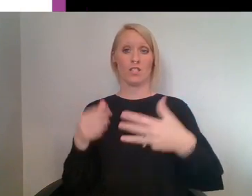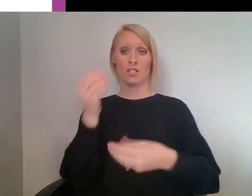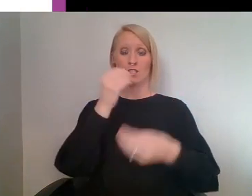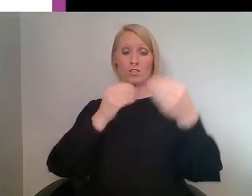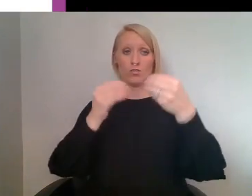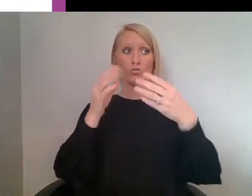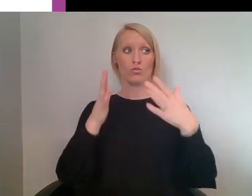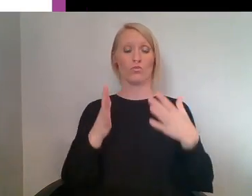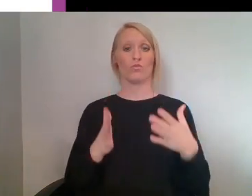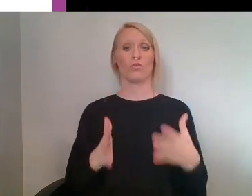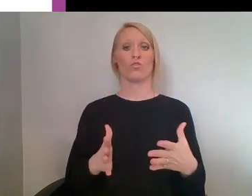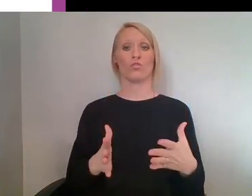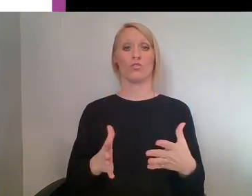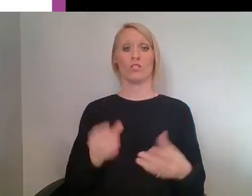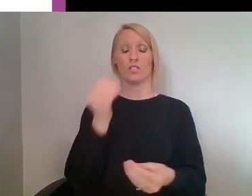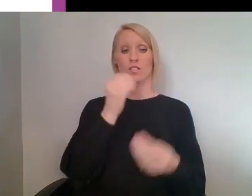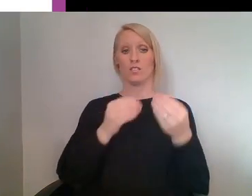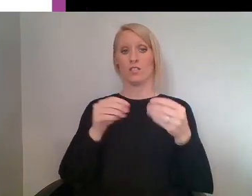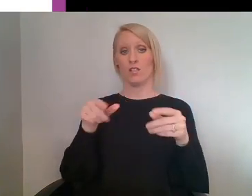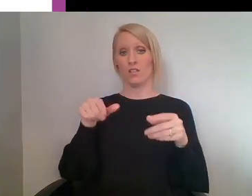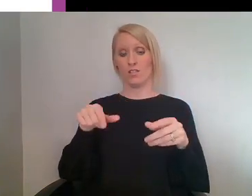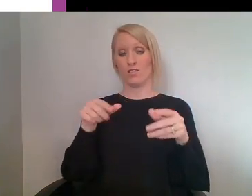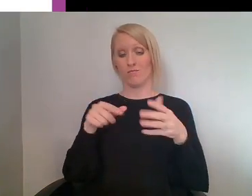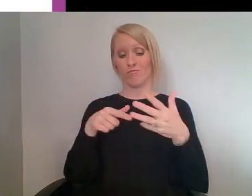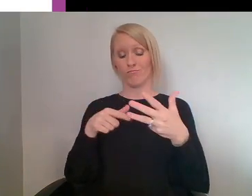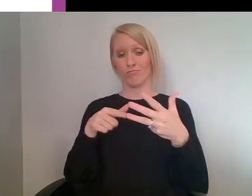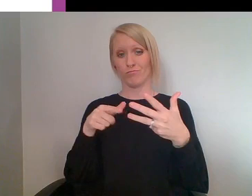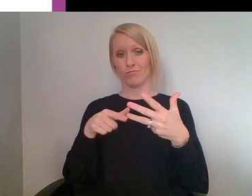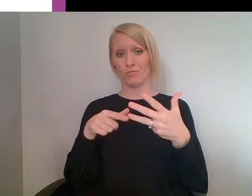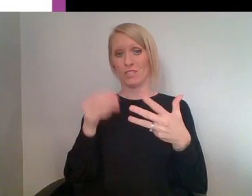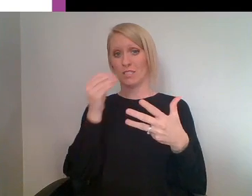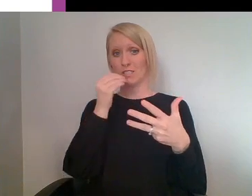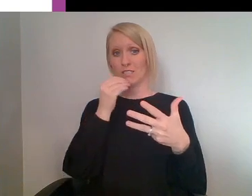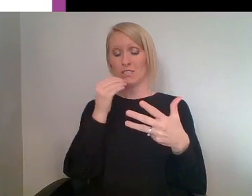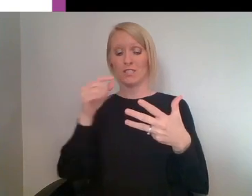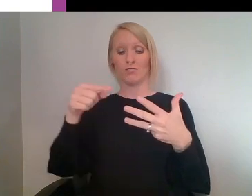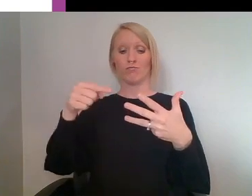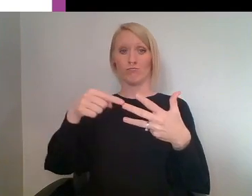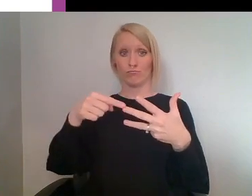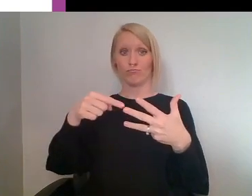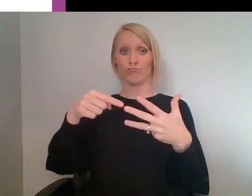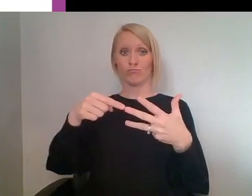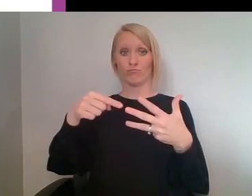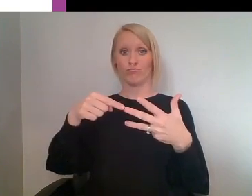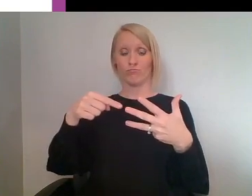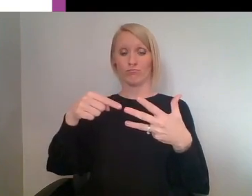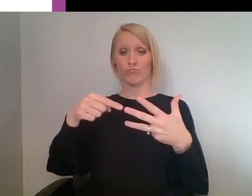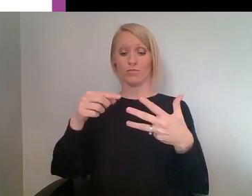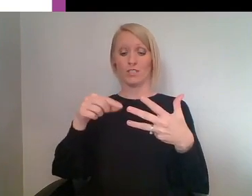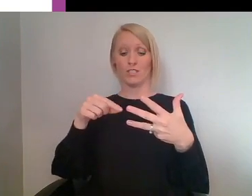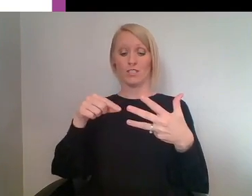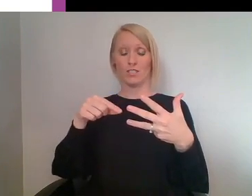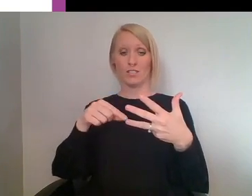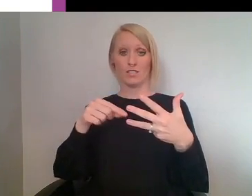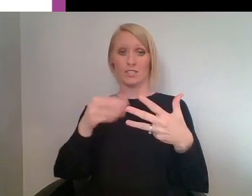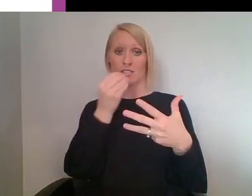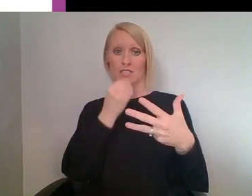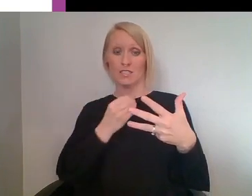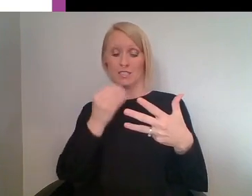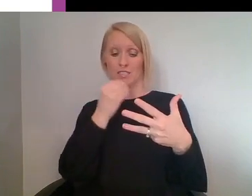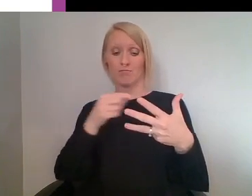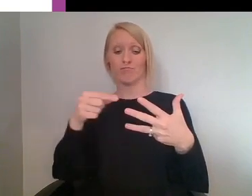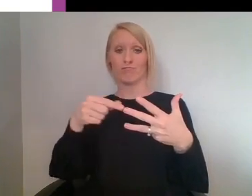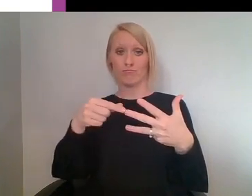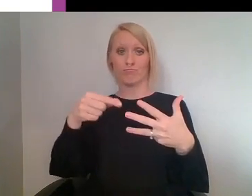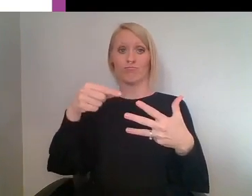consumer. This person or this tier eats secondary consumers, right? They also eat primary consumers and they